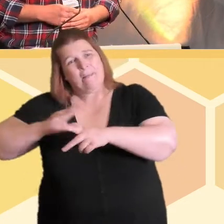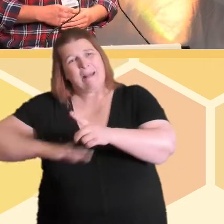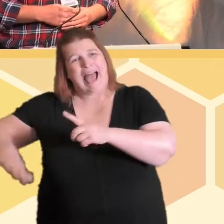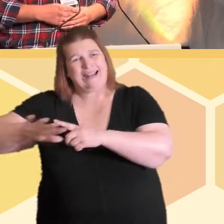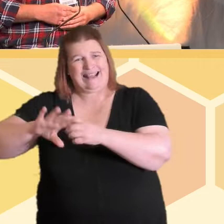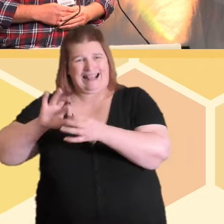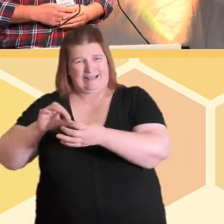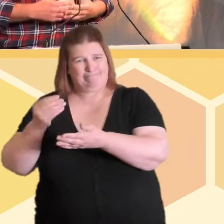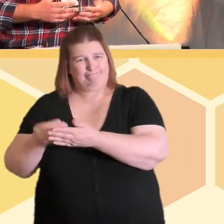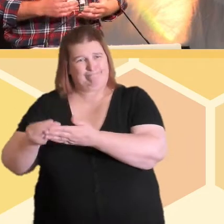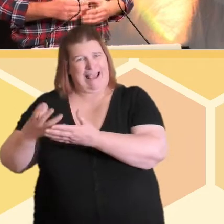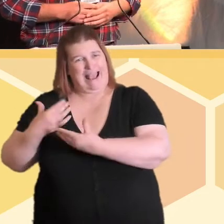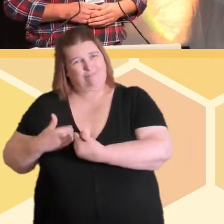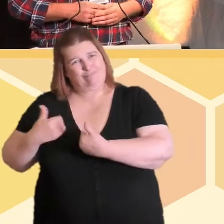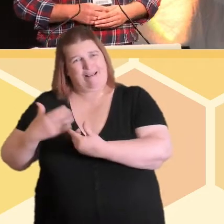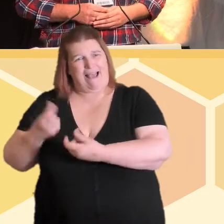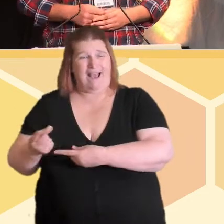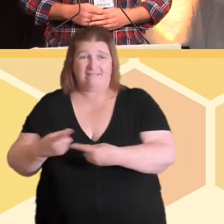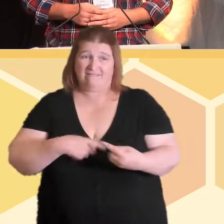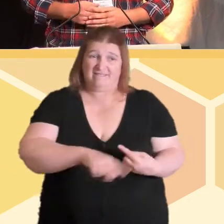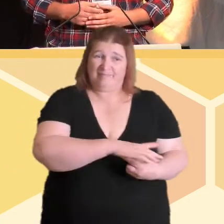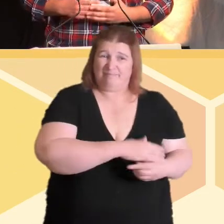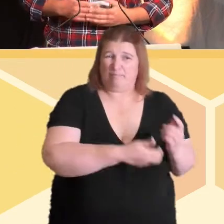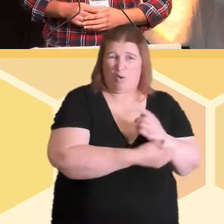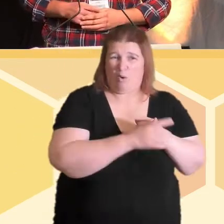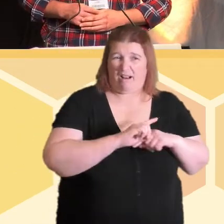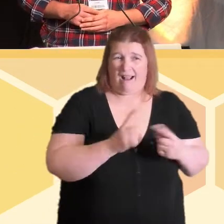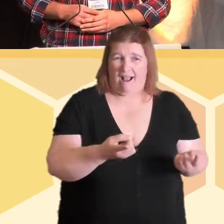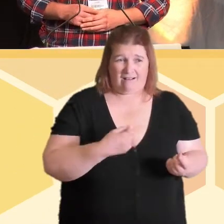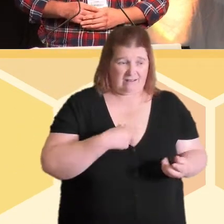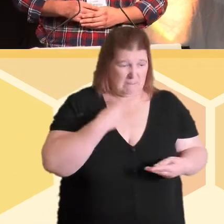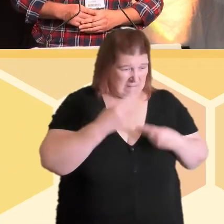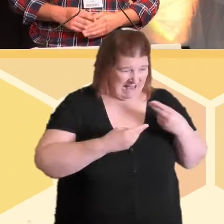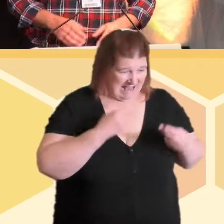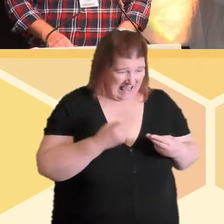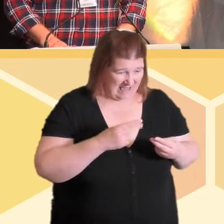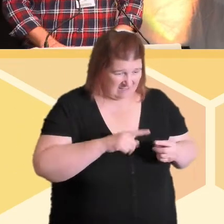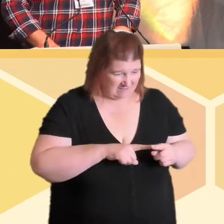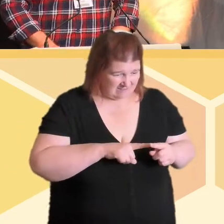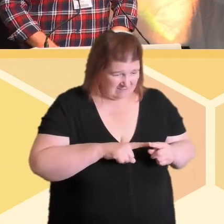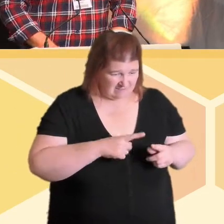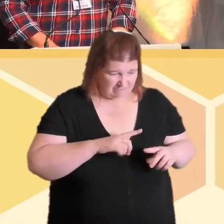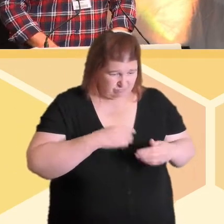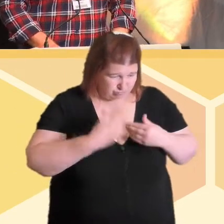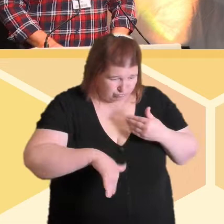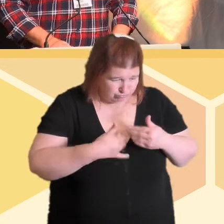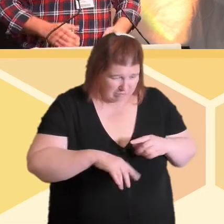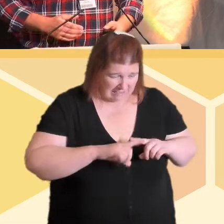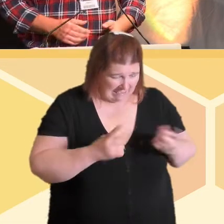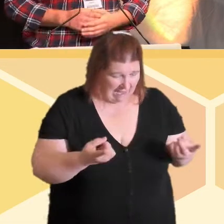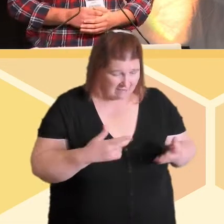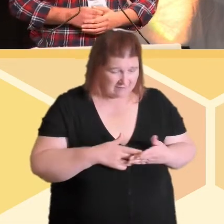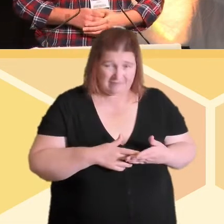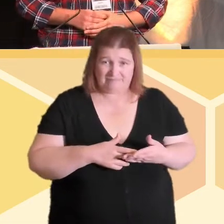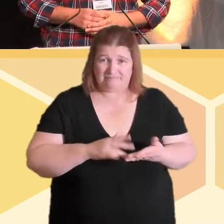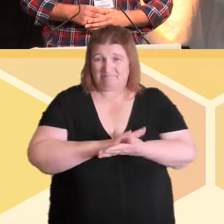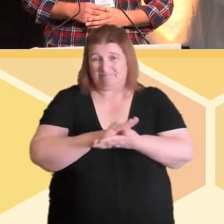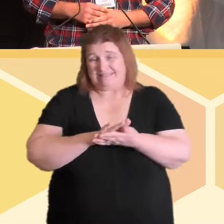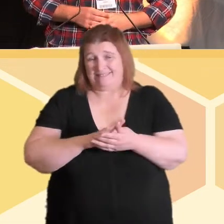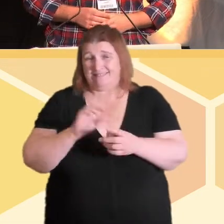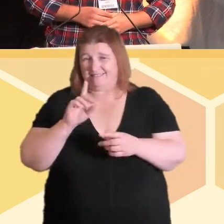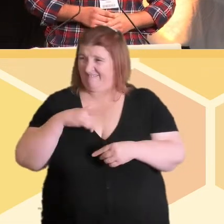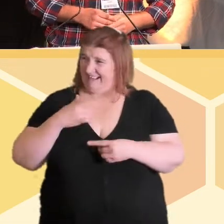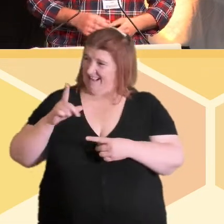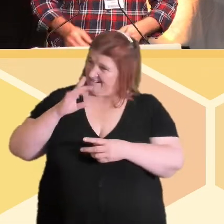already stretched, many struggle to see how they can make a meaningful difference to the global issues that encompass